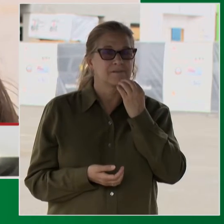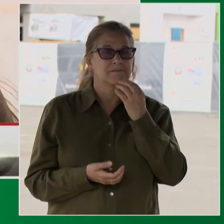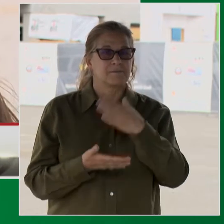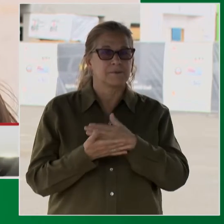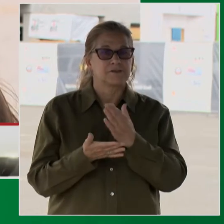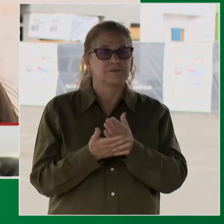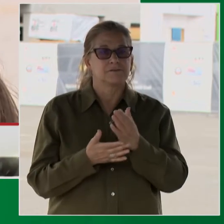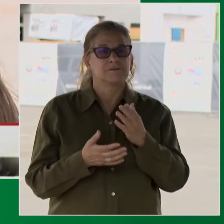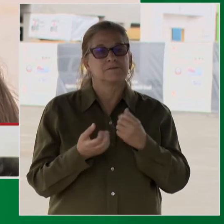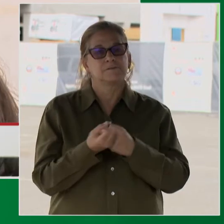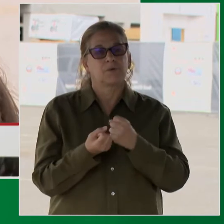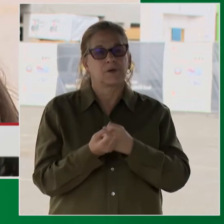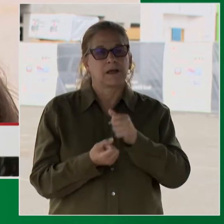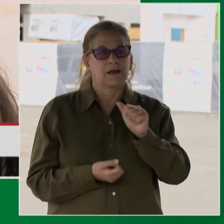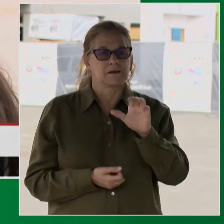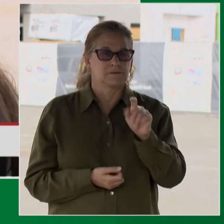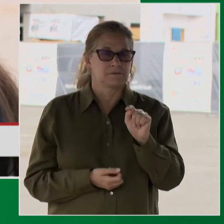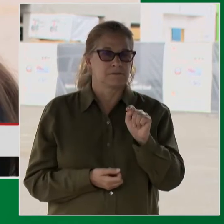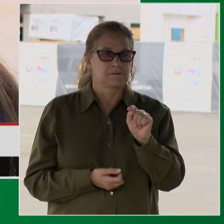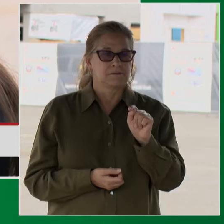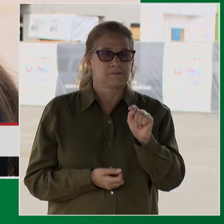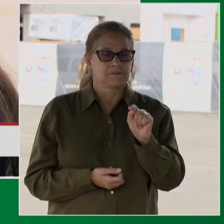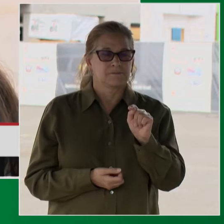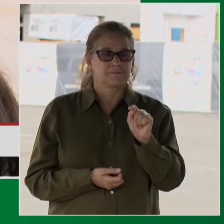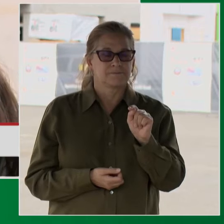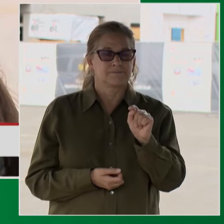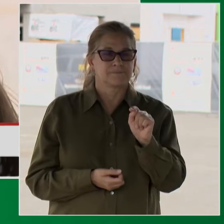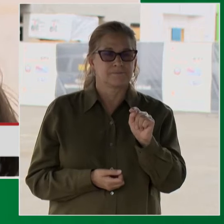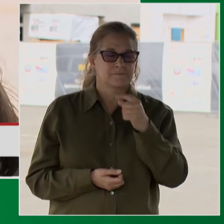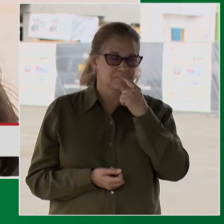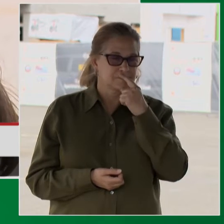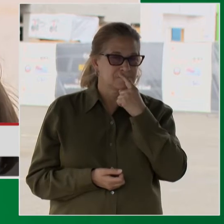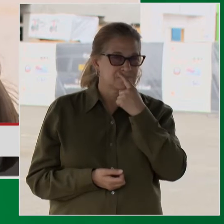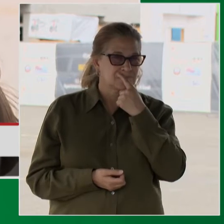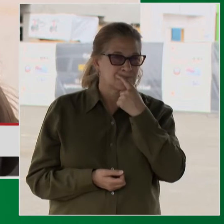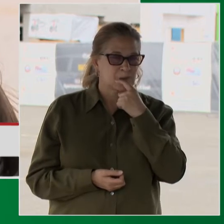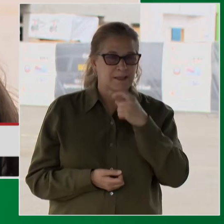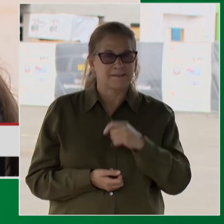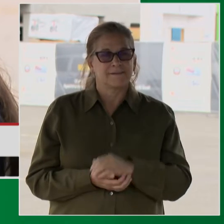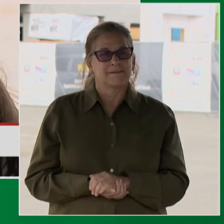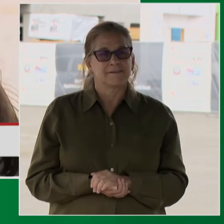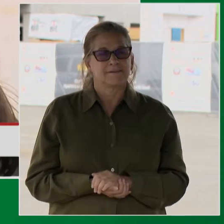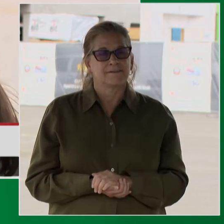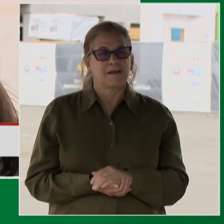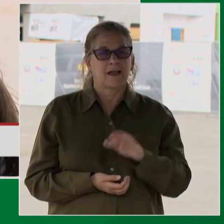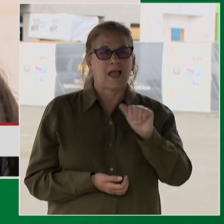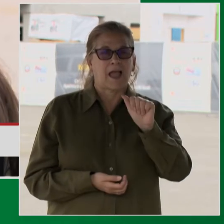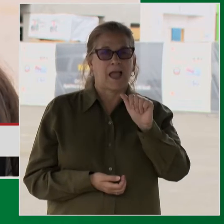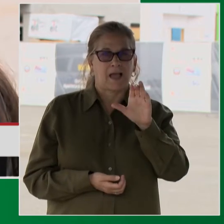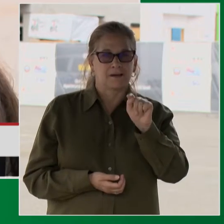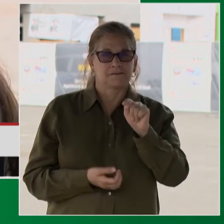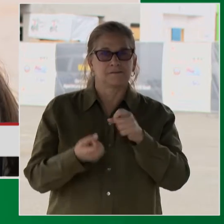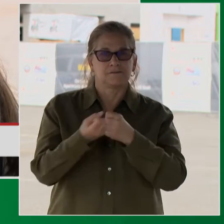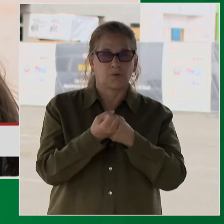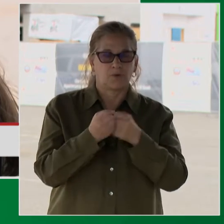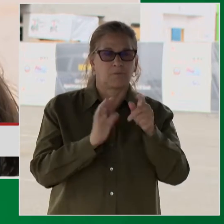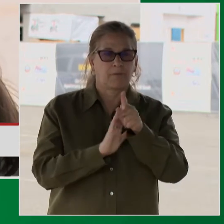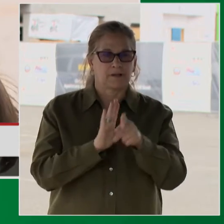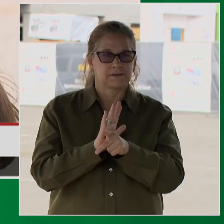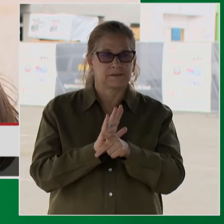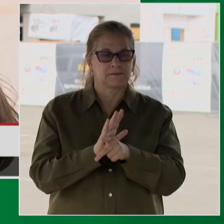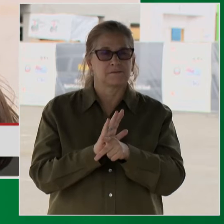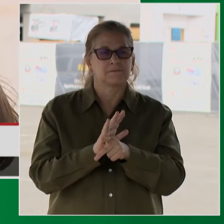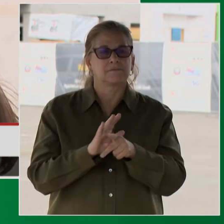some policies that support implementation of the budget. And so another one of the tools that we use to attract grocers is the supermarket tax